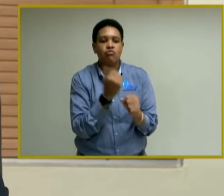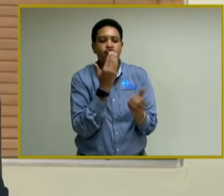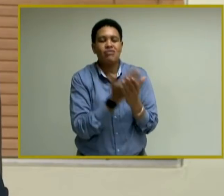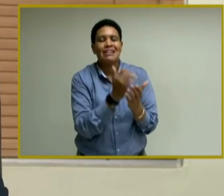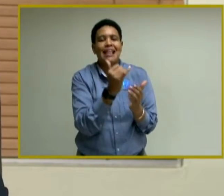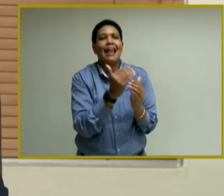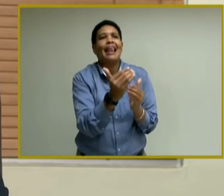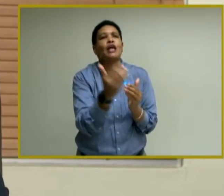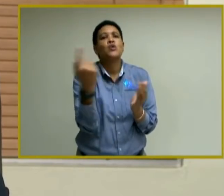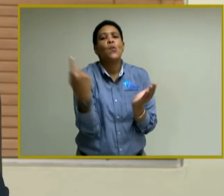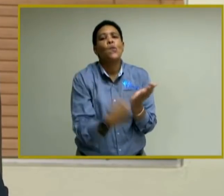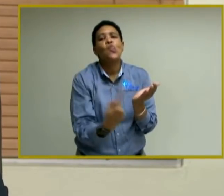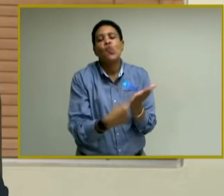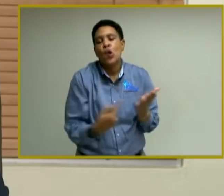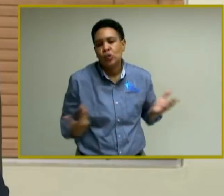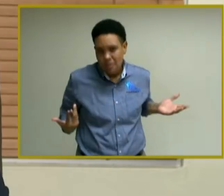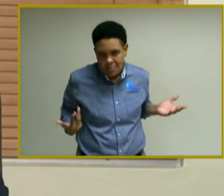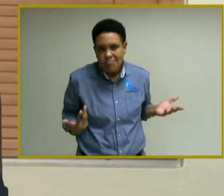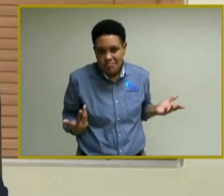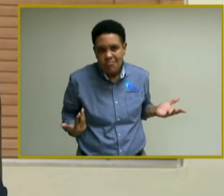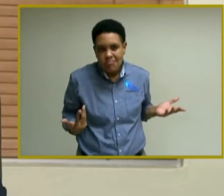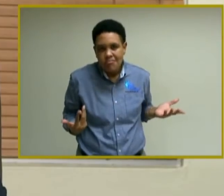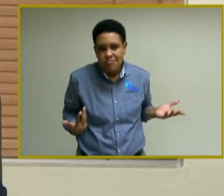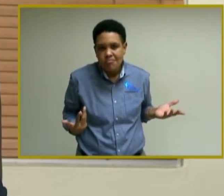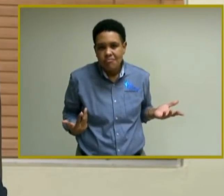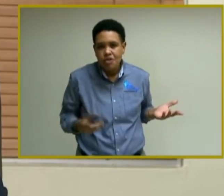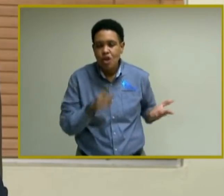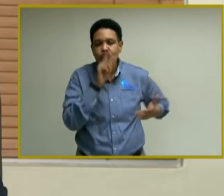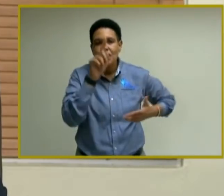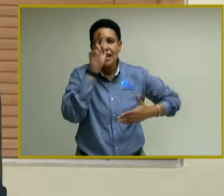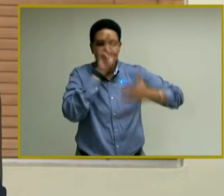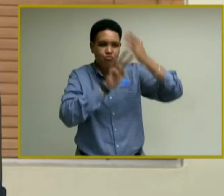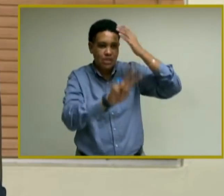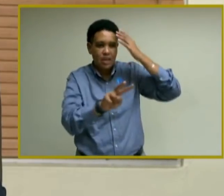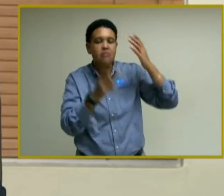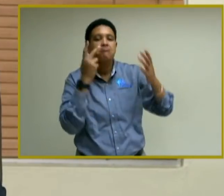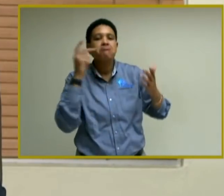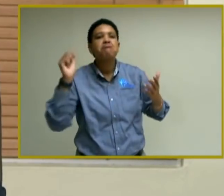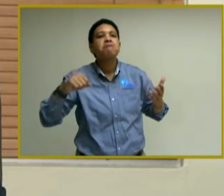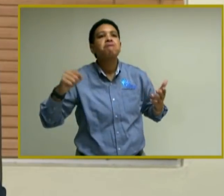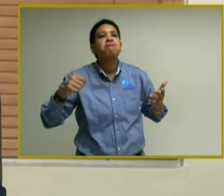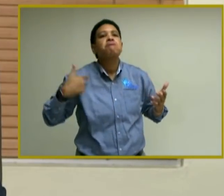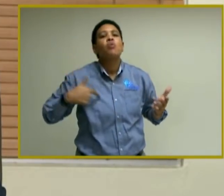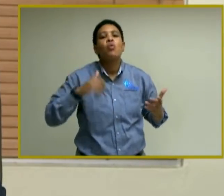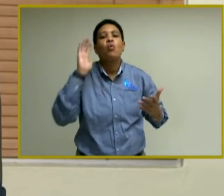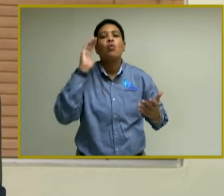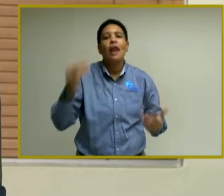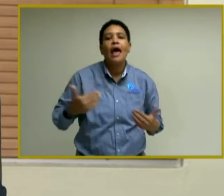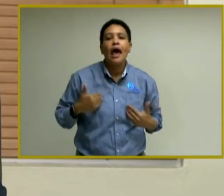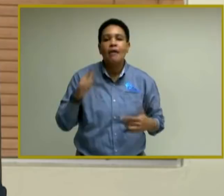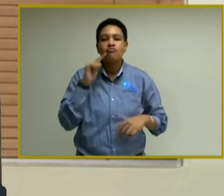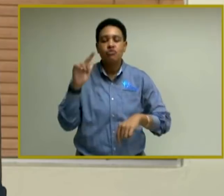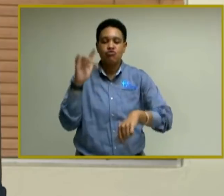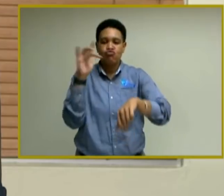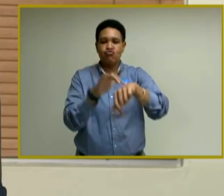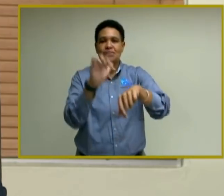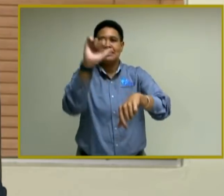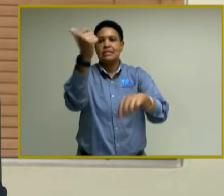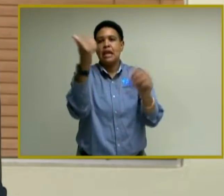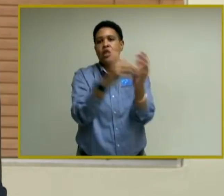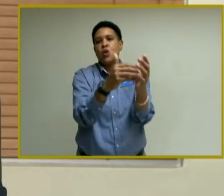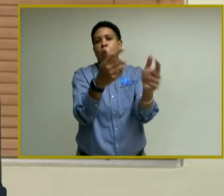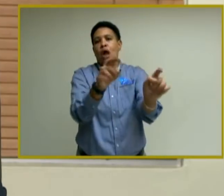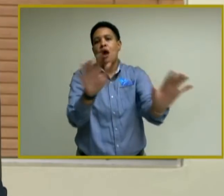next 1,000. So it was predictable that yes, we would have reached to that